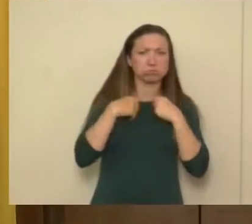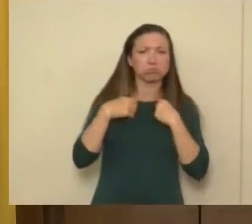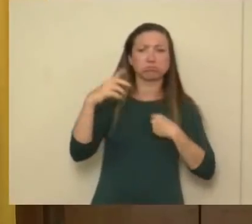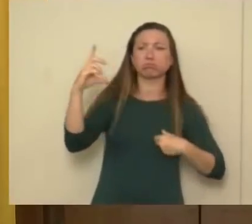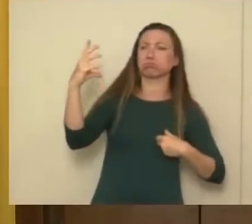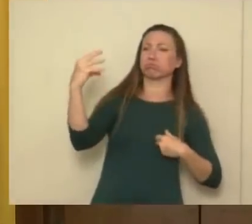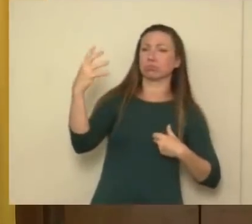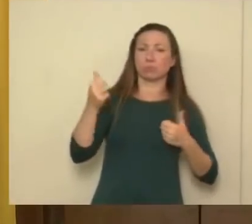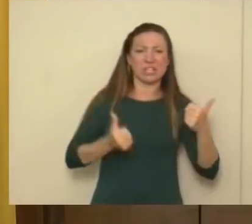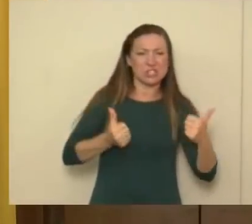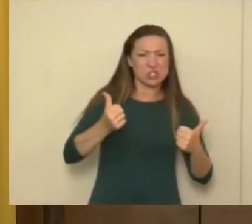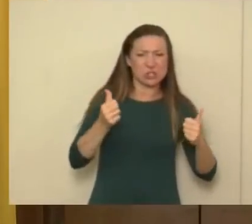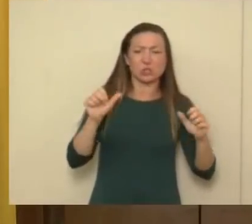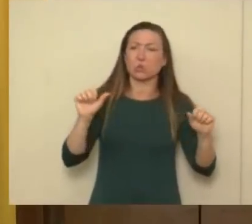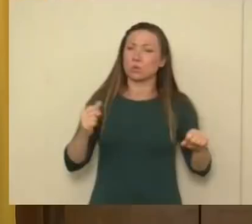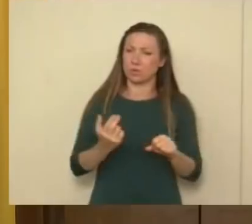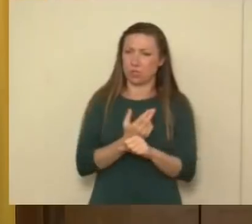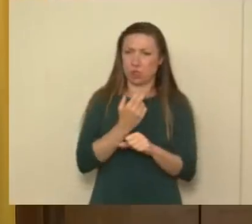sense. I'm